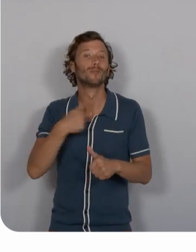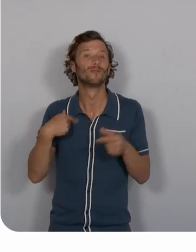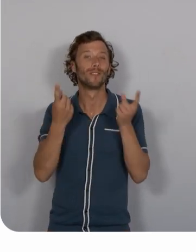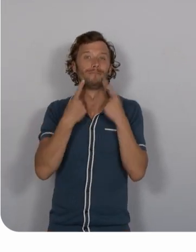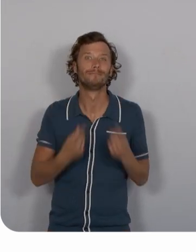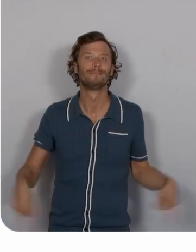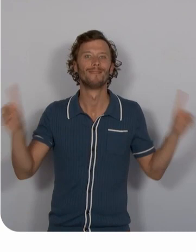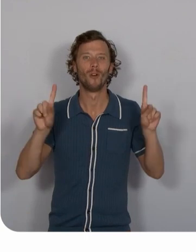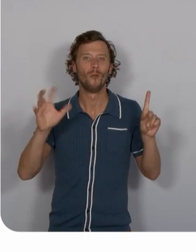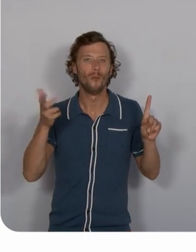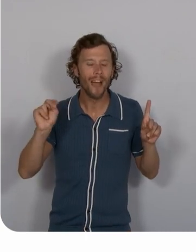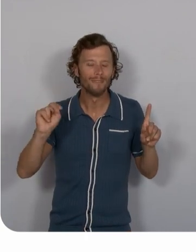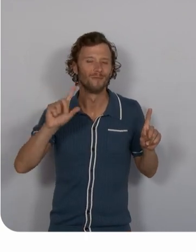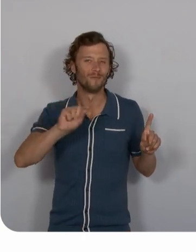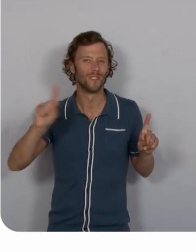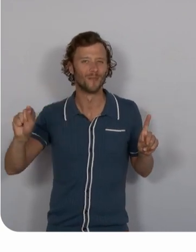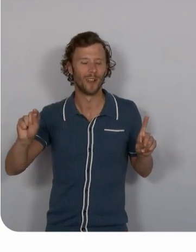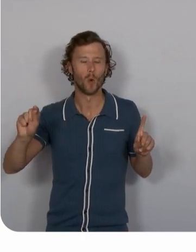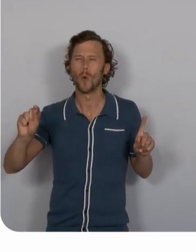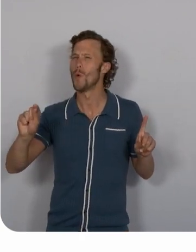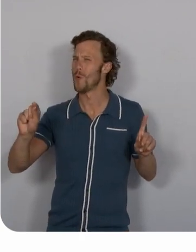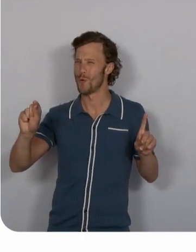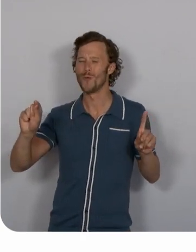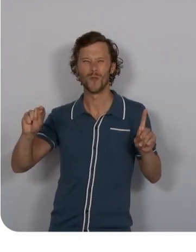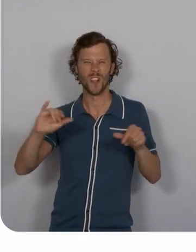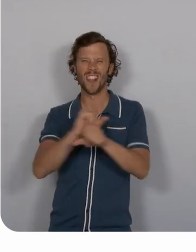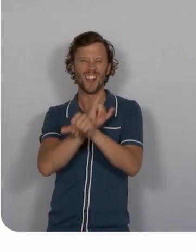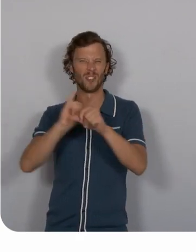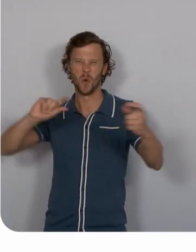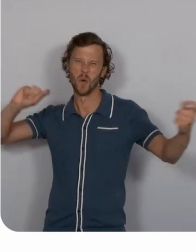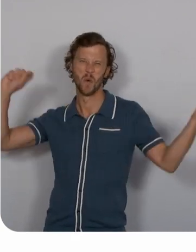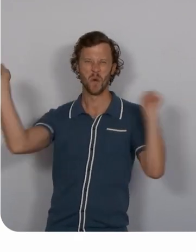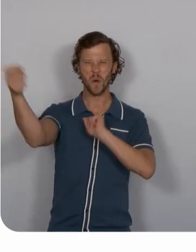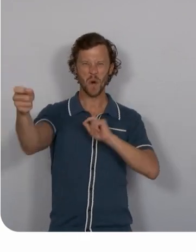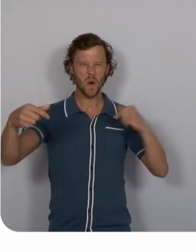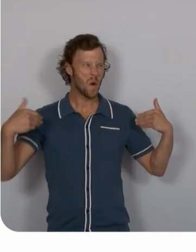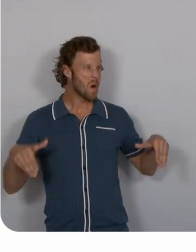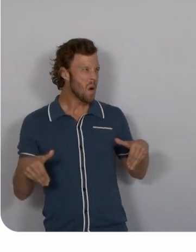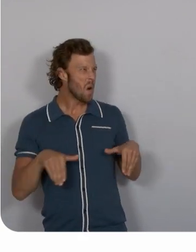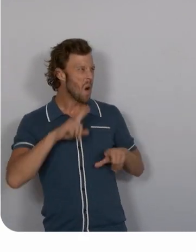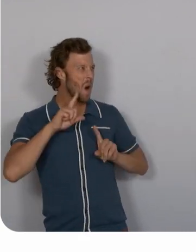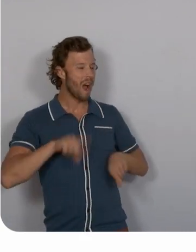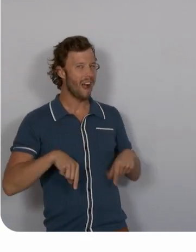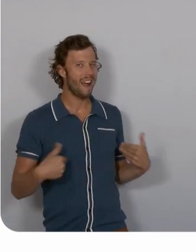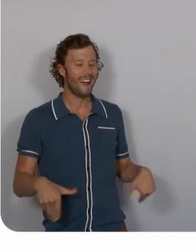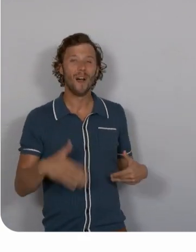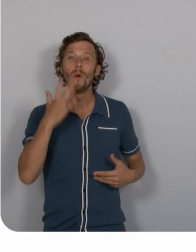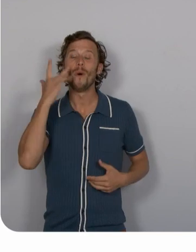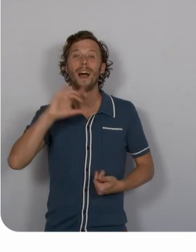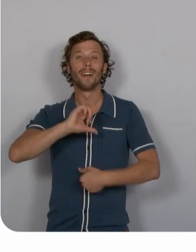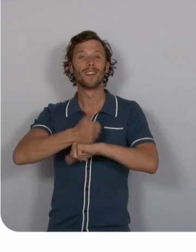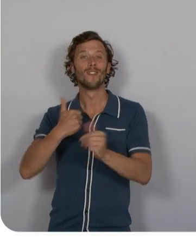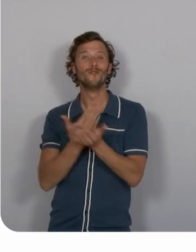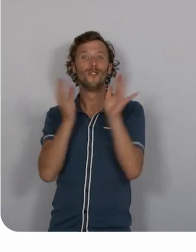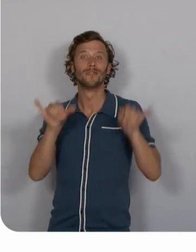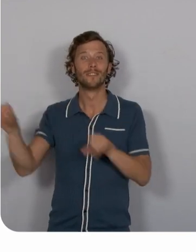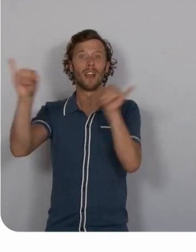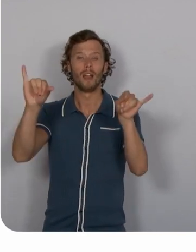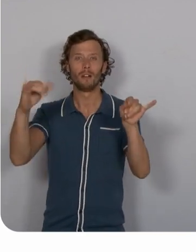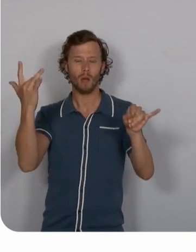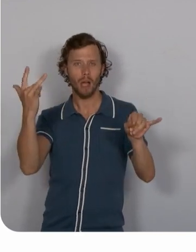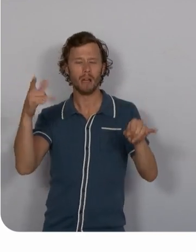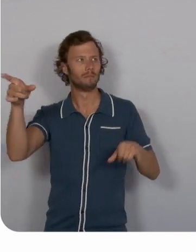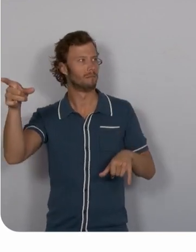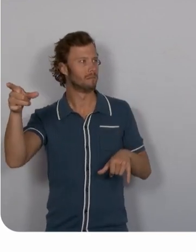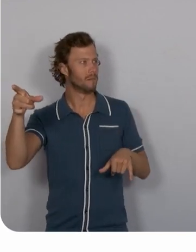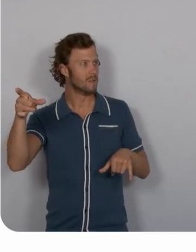and it was a game changer for the industry, not just for us. I mean, it set the standard for what a modern headset should